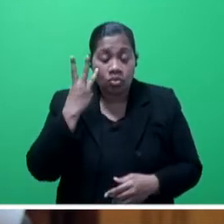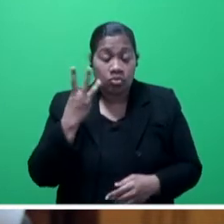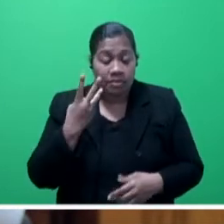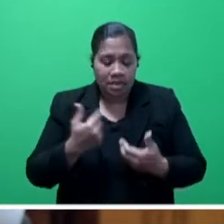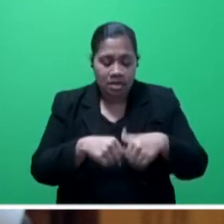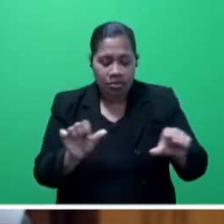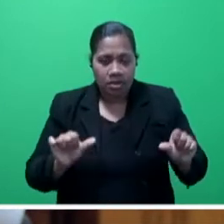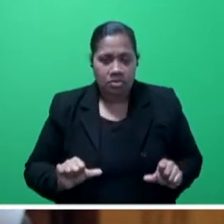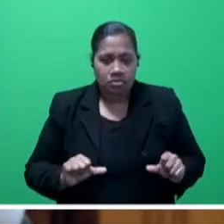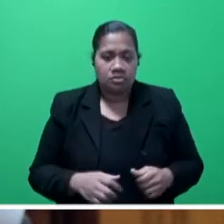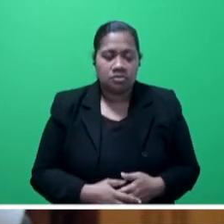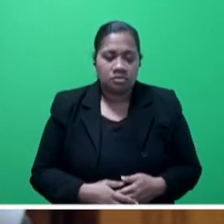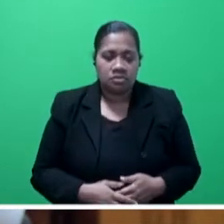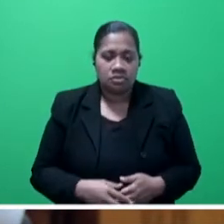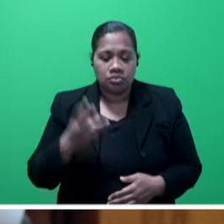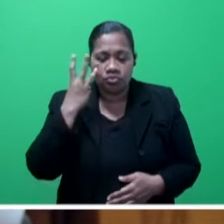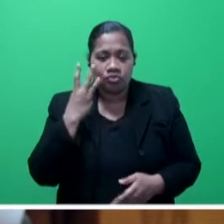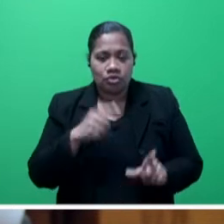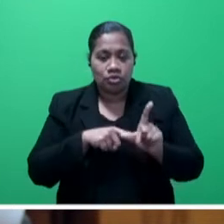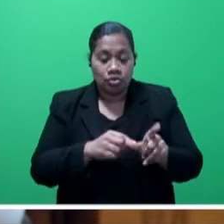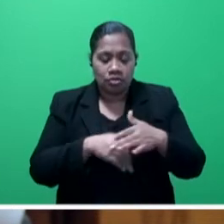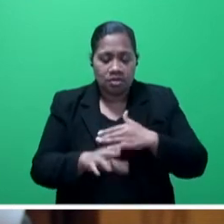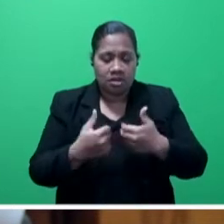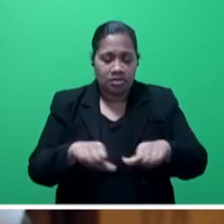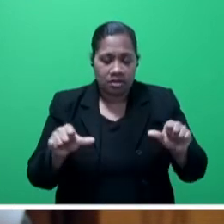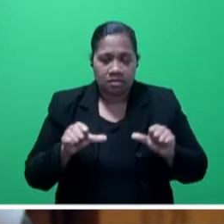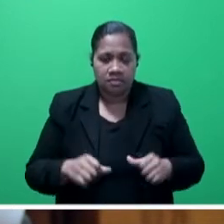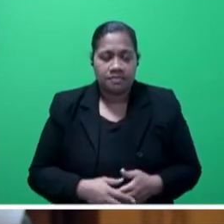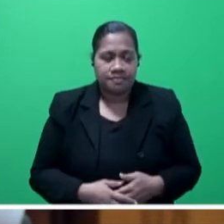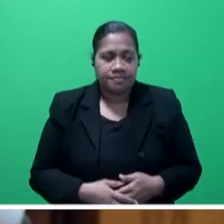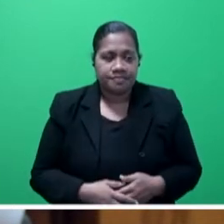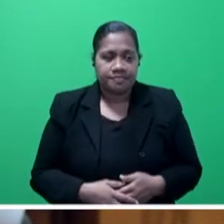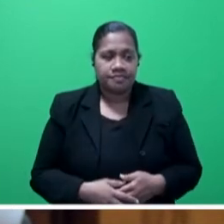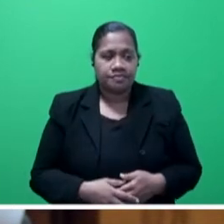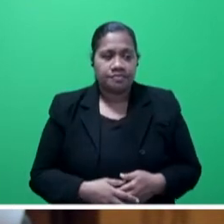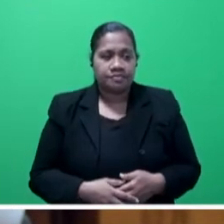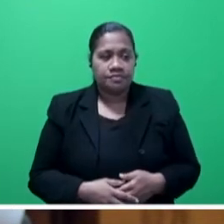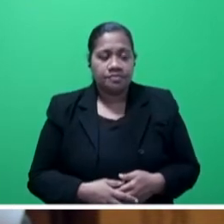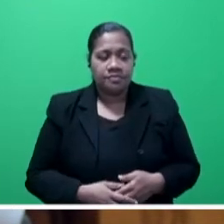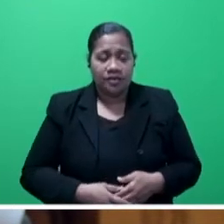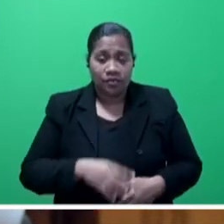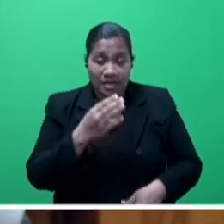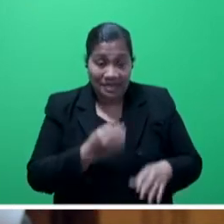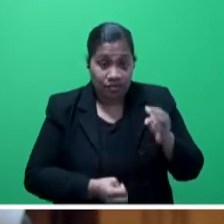agriculture, or women youths in agriculture. Smallholder dairy support, Mr. Speaker said